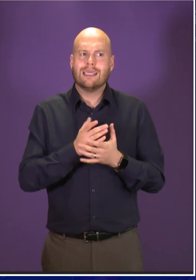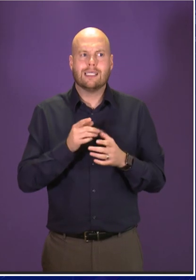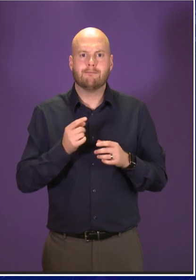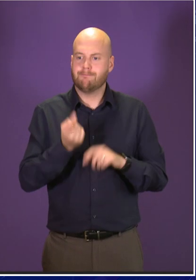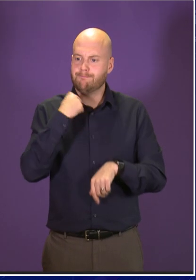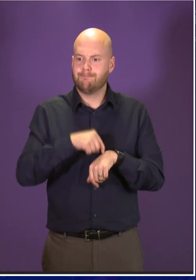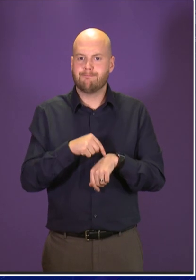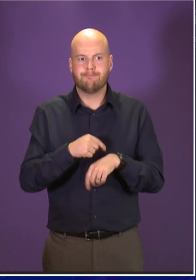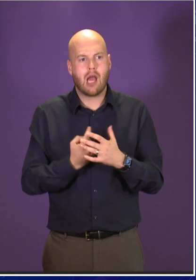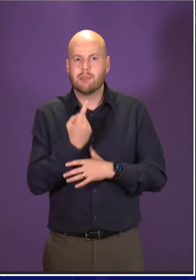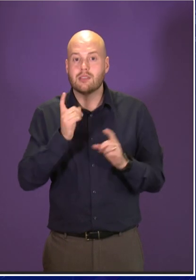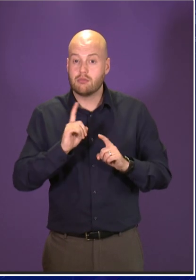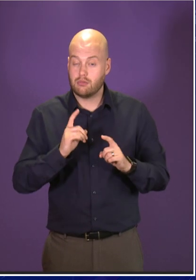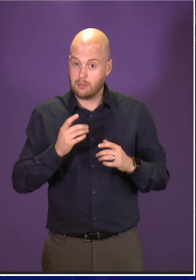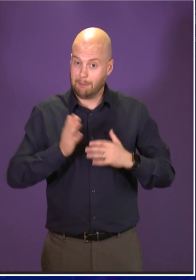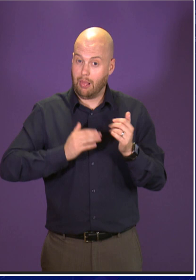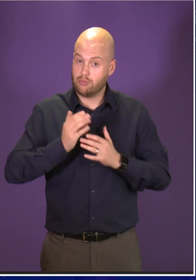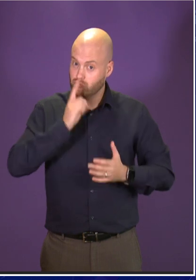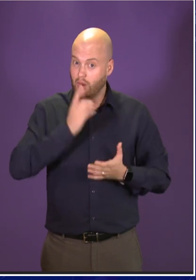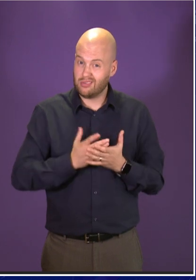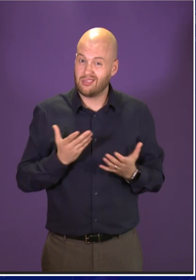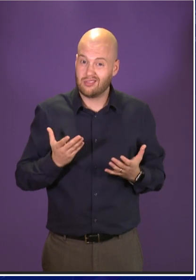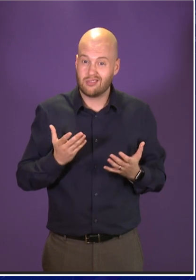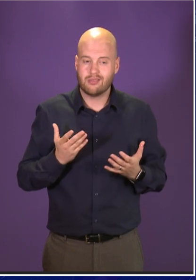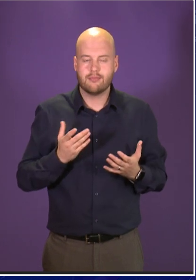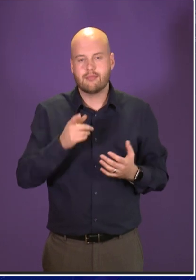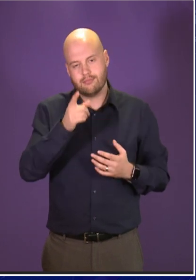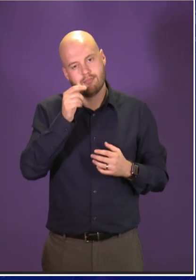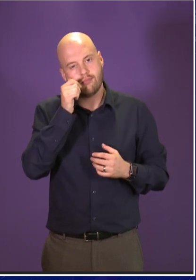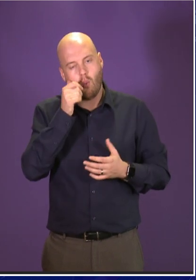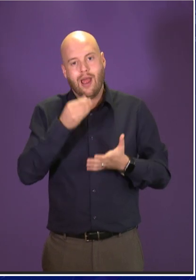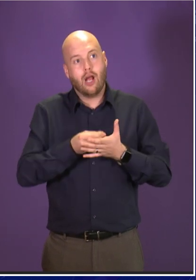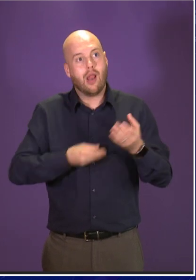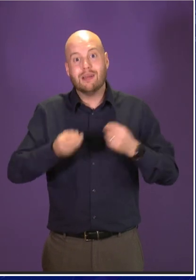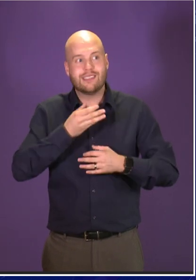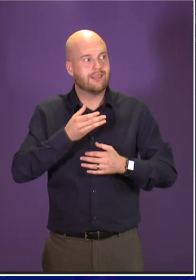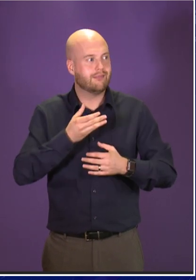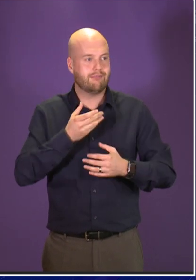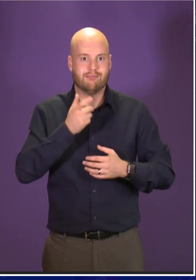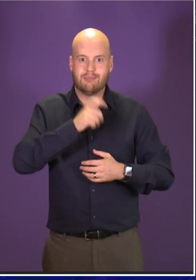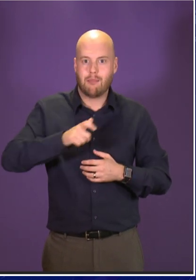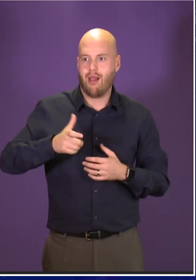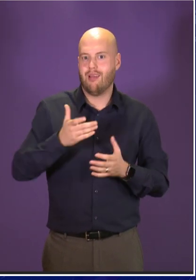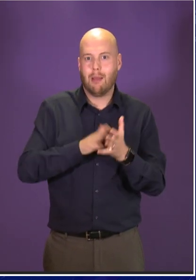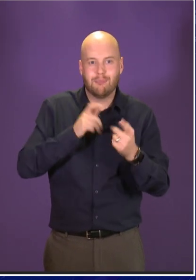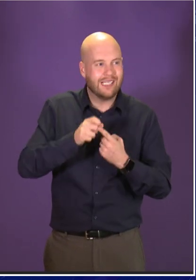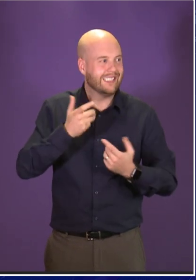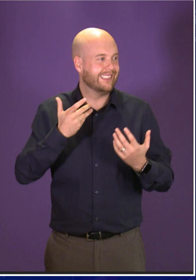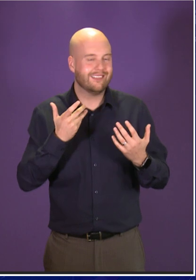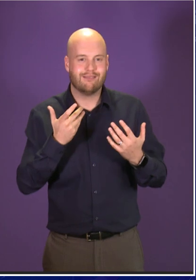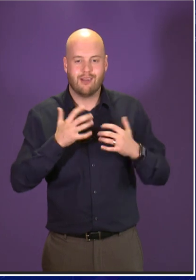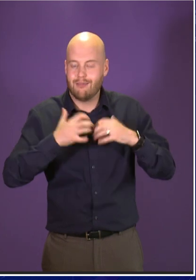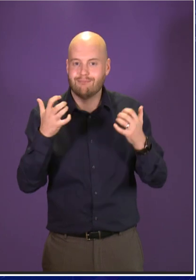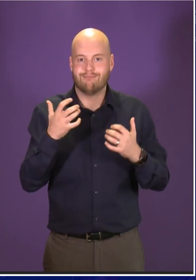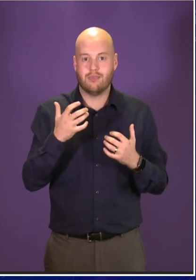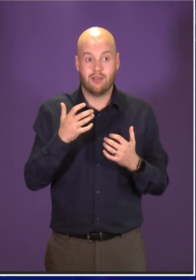trust. Economists don't agree on very much, but one of the things they do agree on is that prosperous societies with high